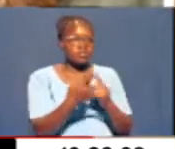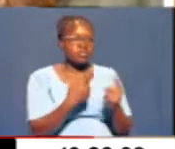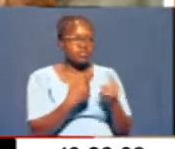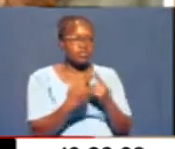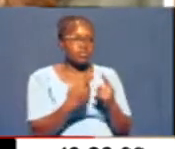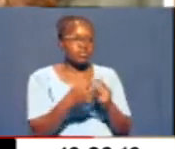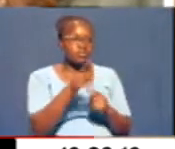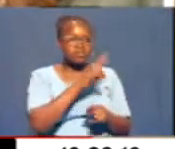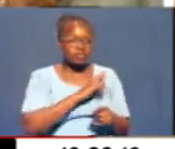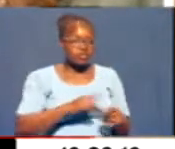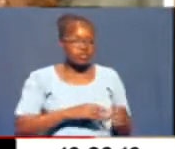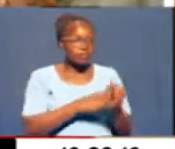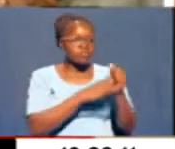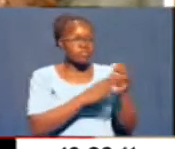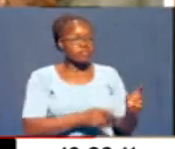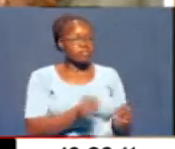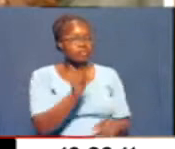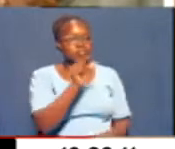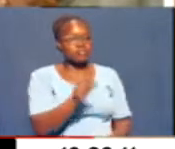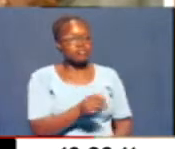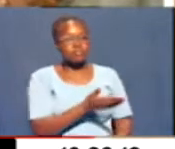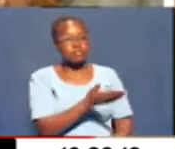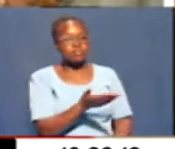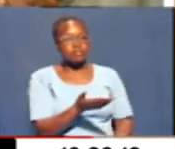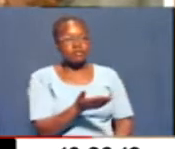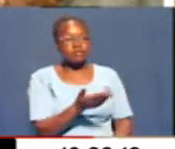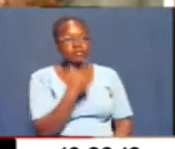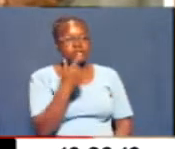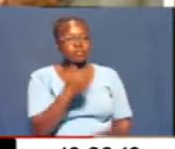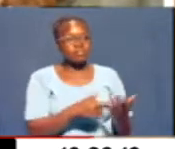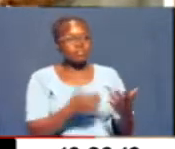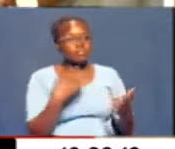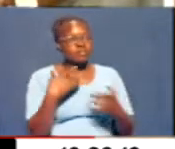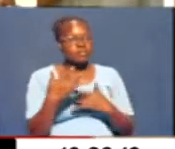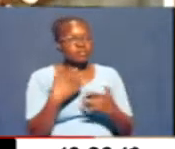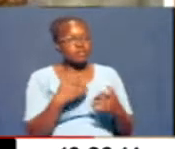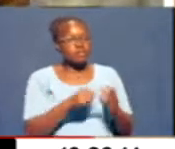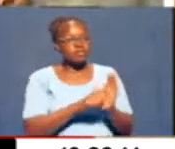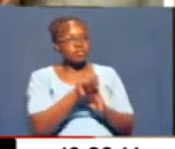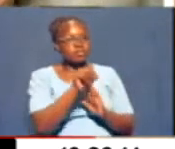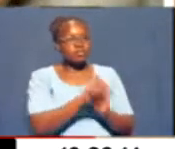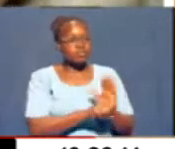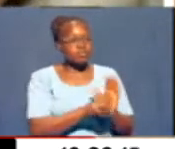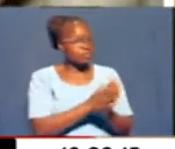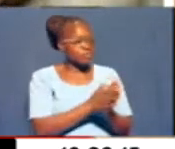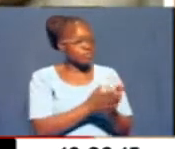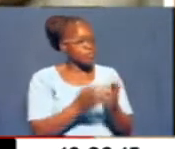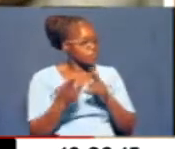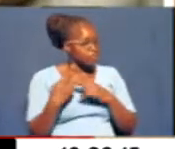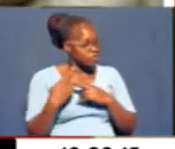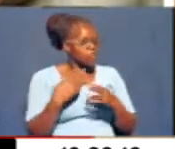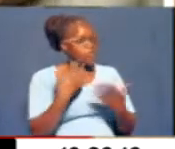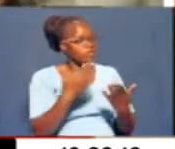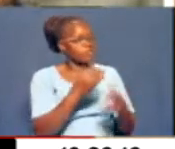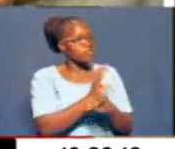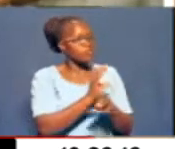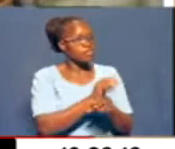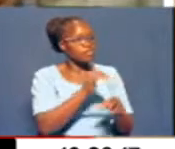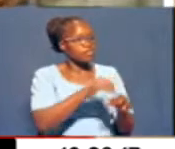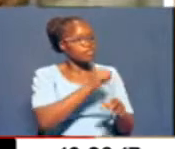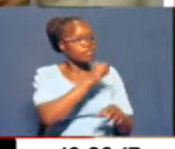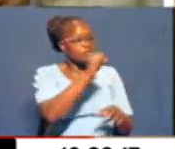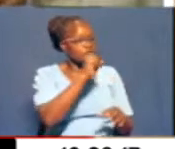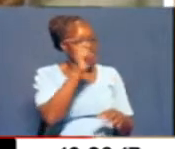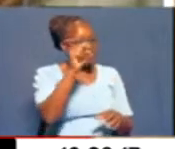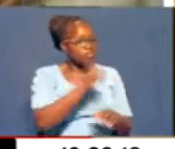religious leaders from the region on what they have to say concerning this particular subject, the role of the church in politics. It's over to you,